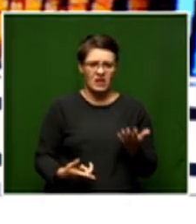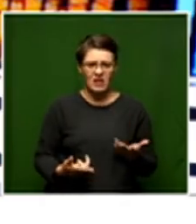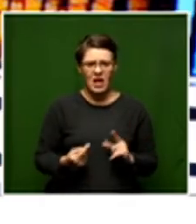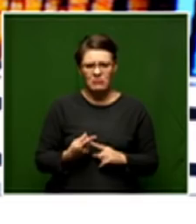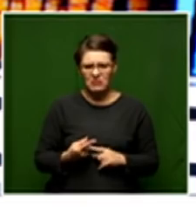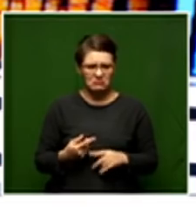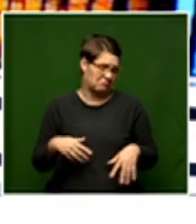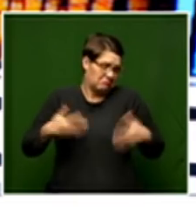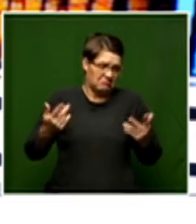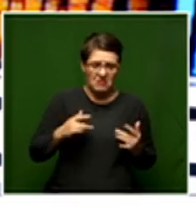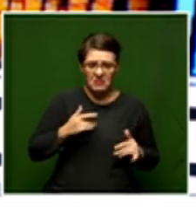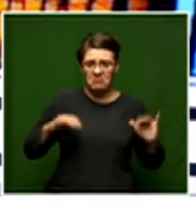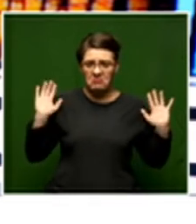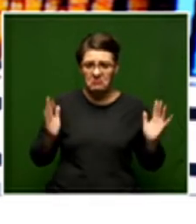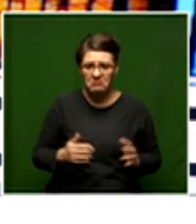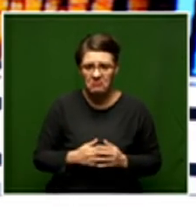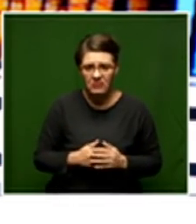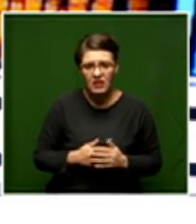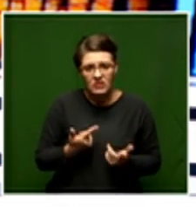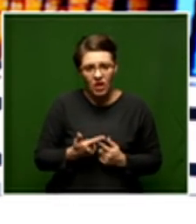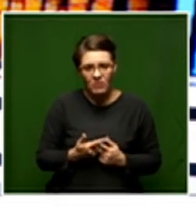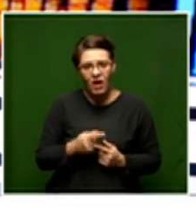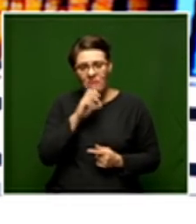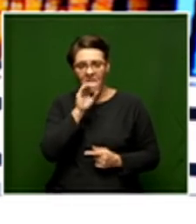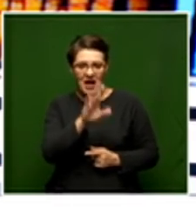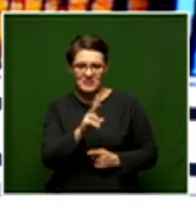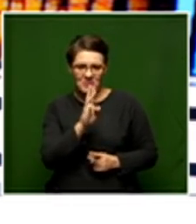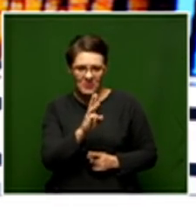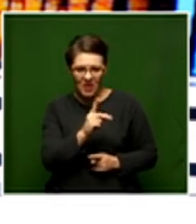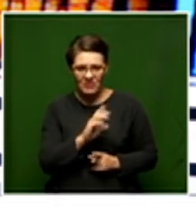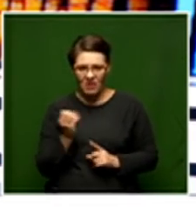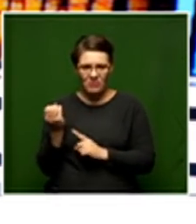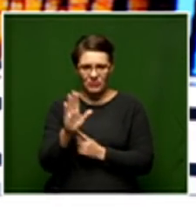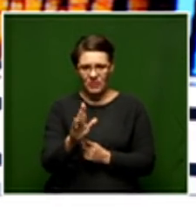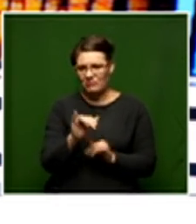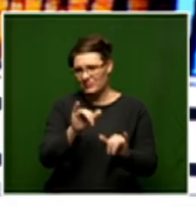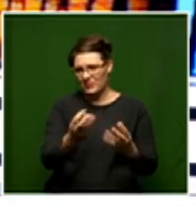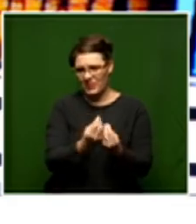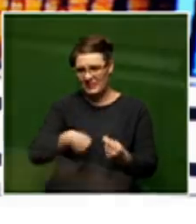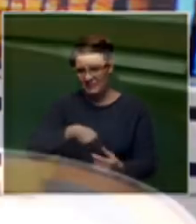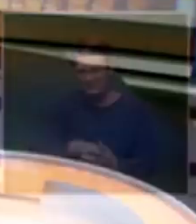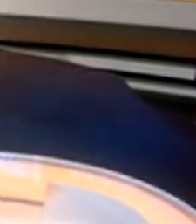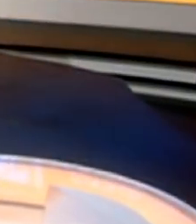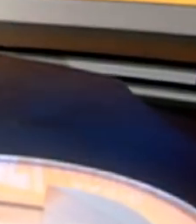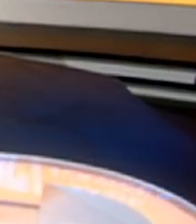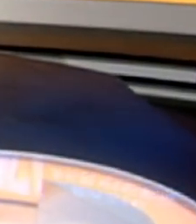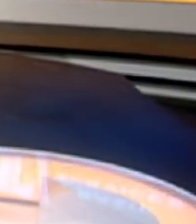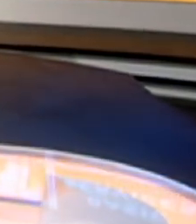little bit apathetic? Well, those questions hopefully going to get answered during our broadcast. Do stay tuned.